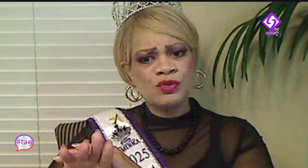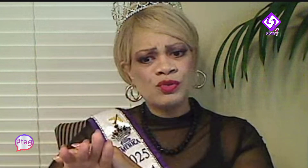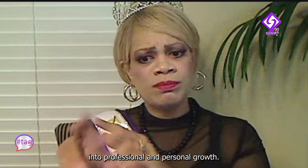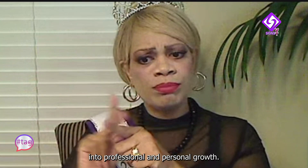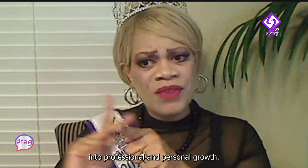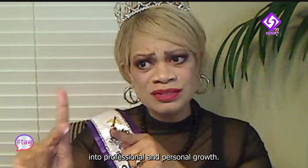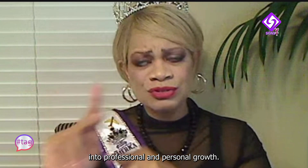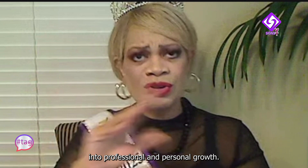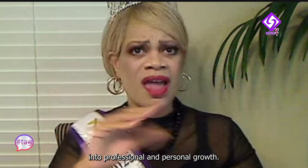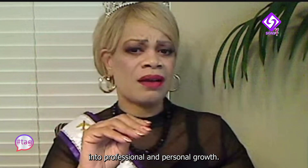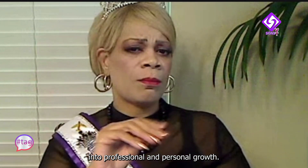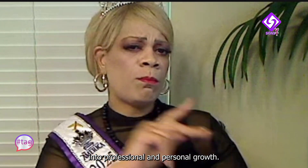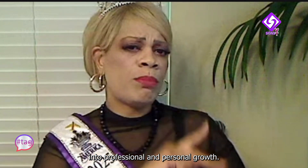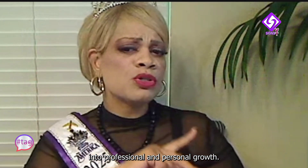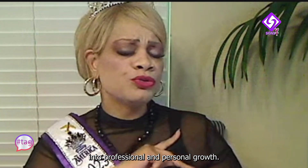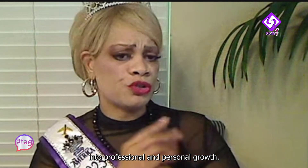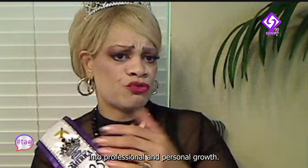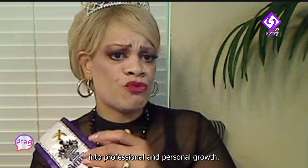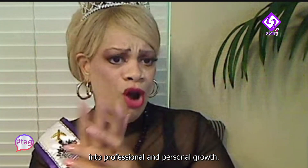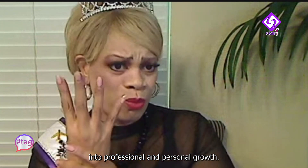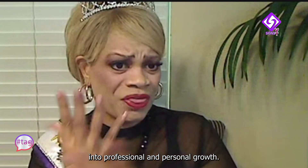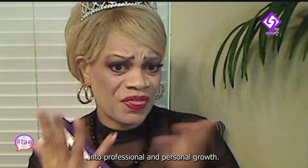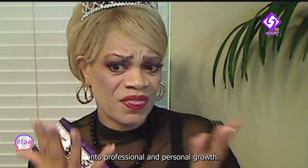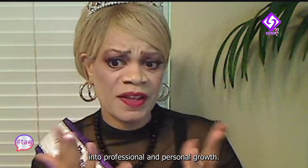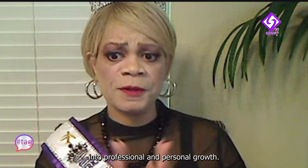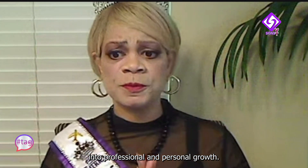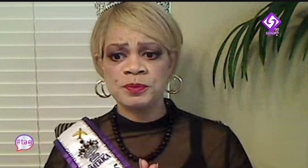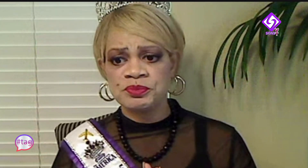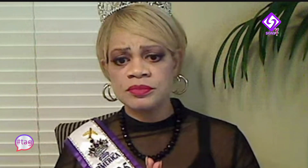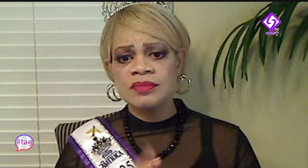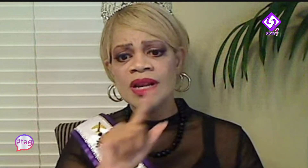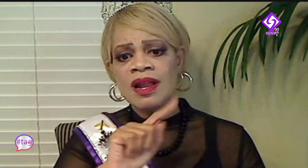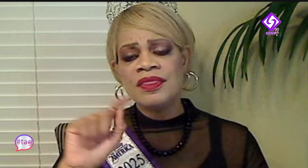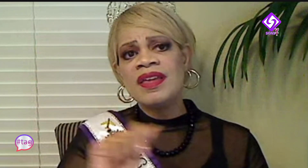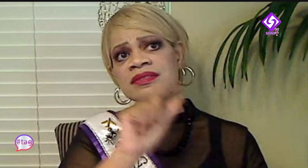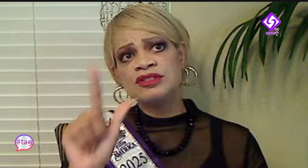challenges into professional and personal growth.